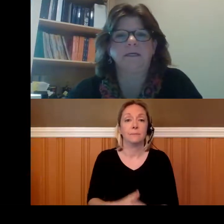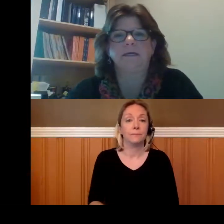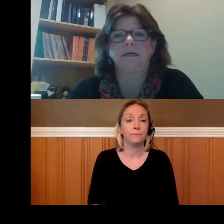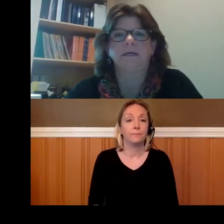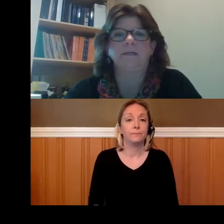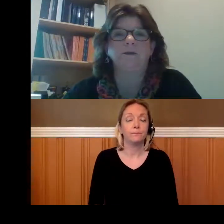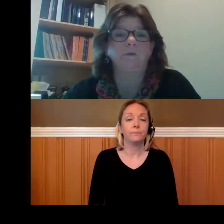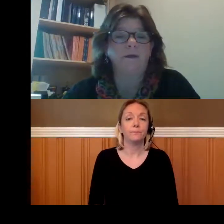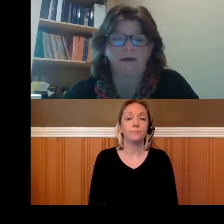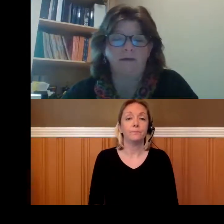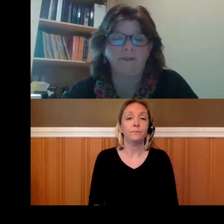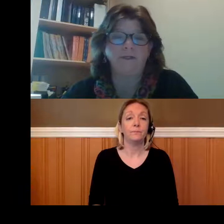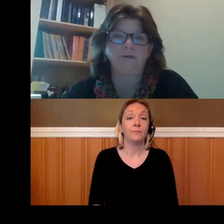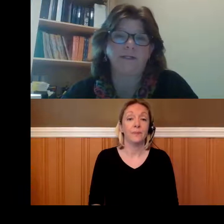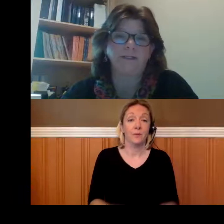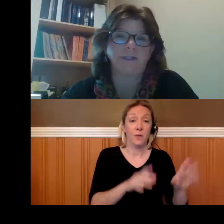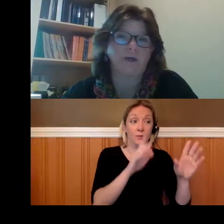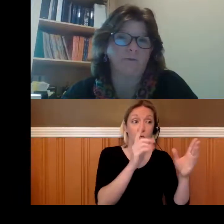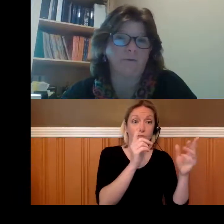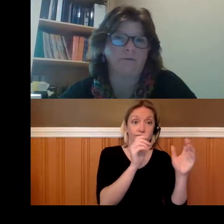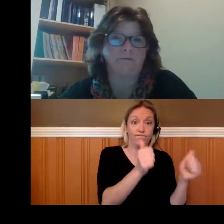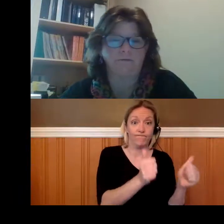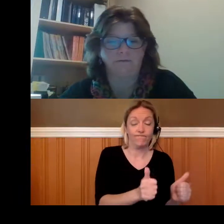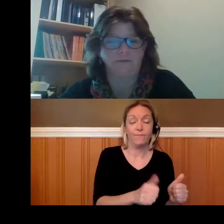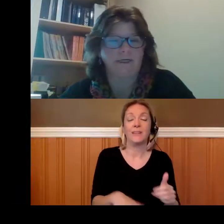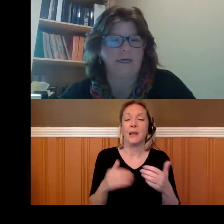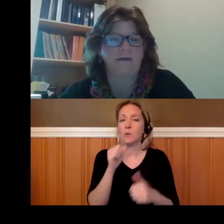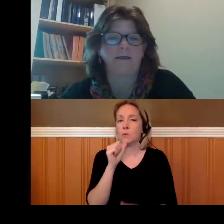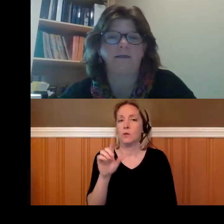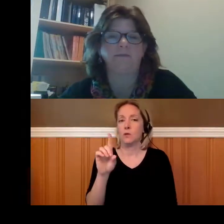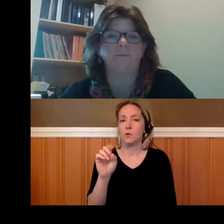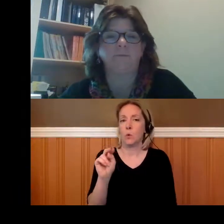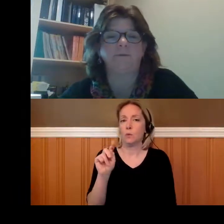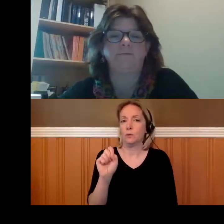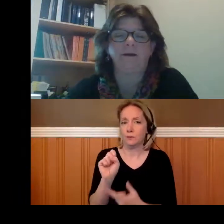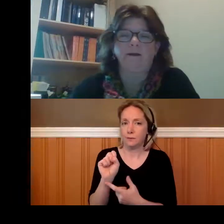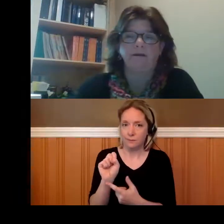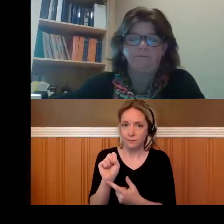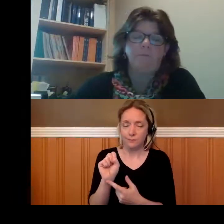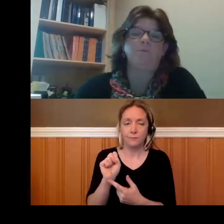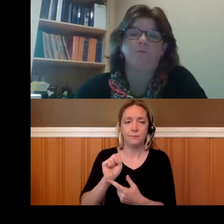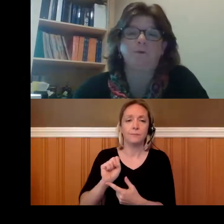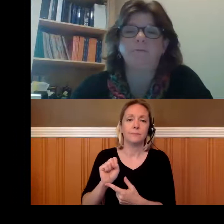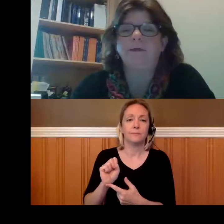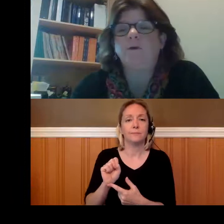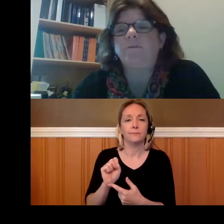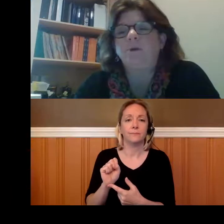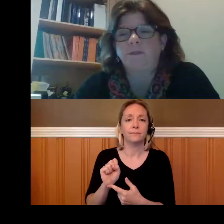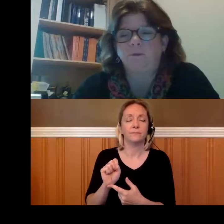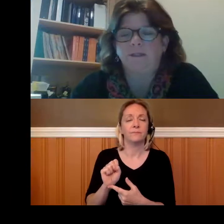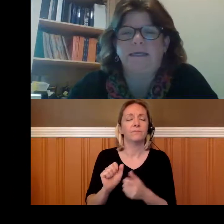So only 2 transition don'ts, and I think these are probably one of the most important